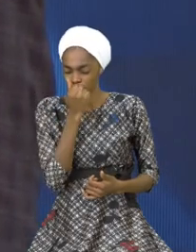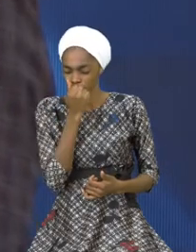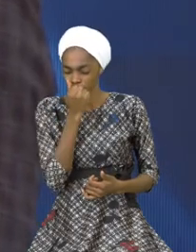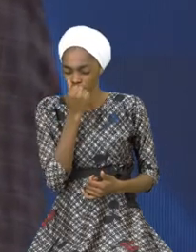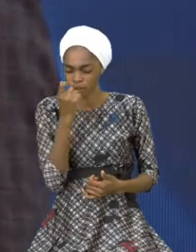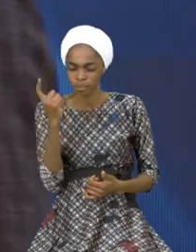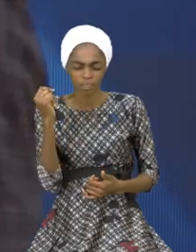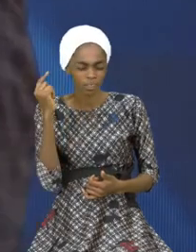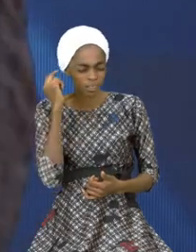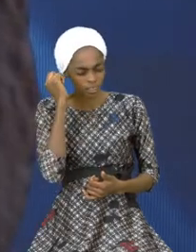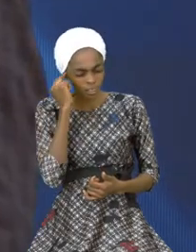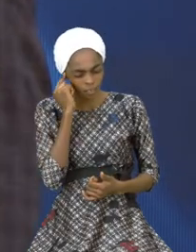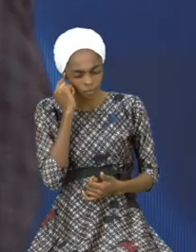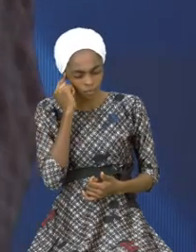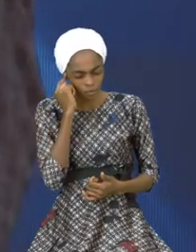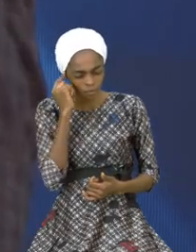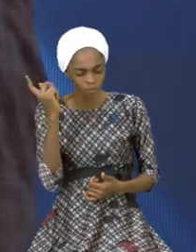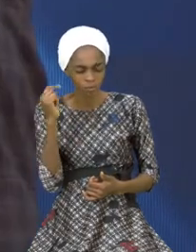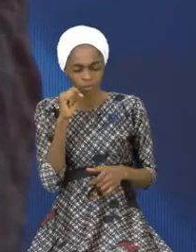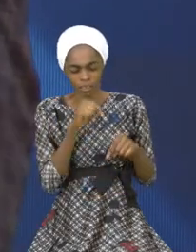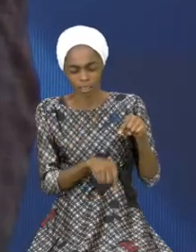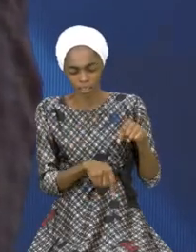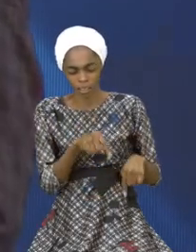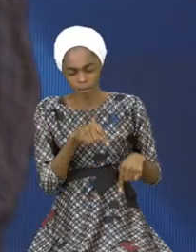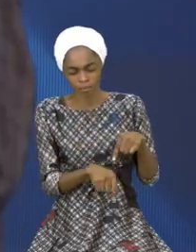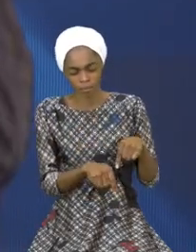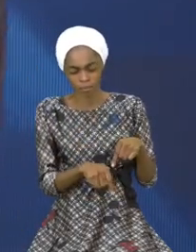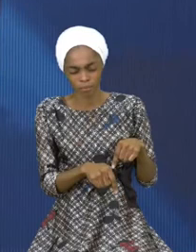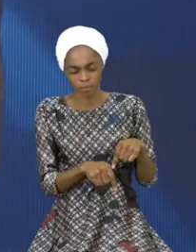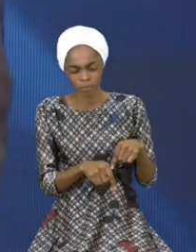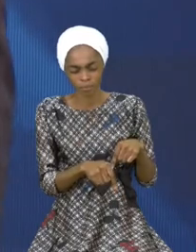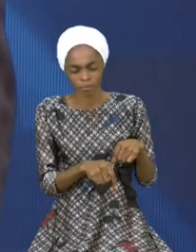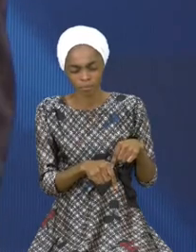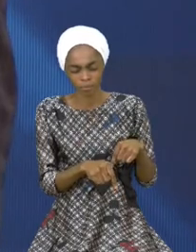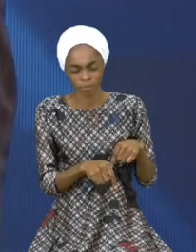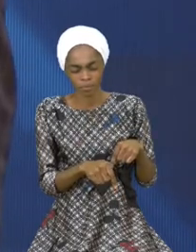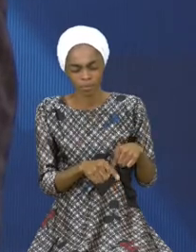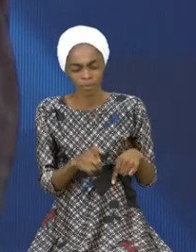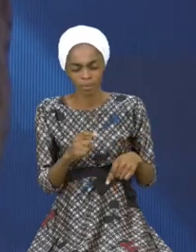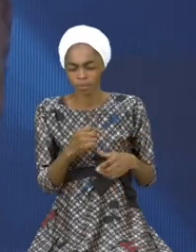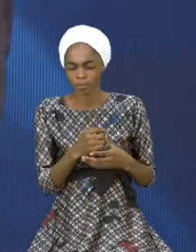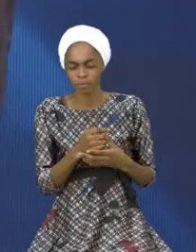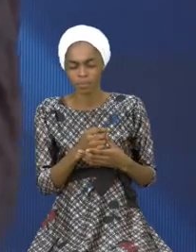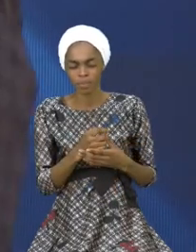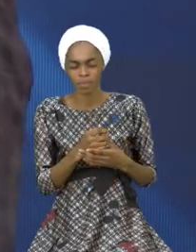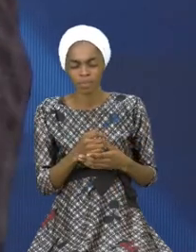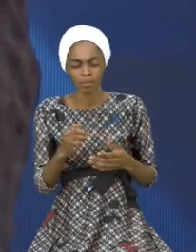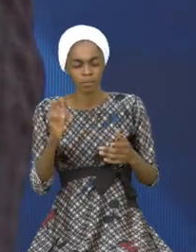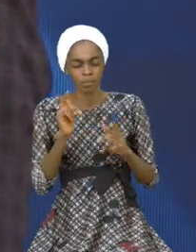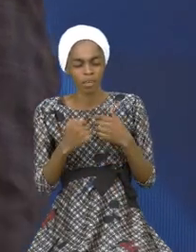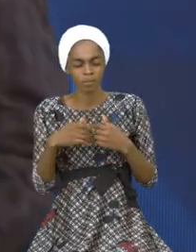the deaf, the lame, the one having paralysis, having